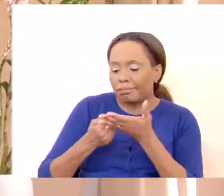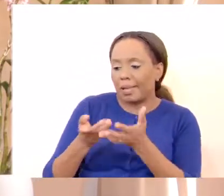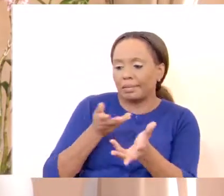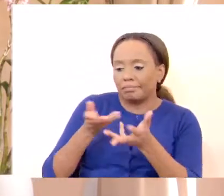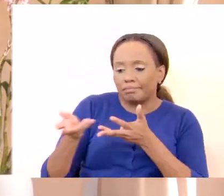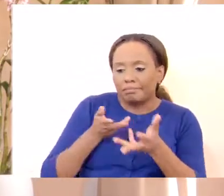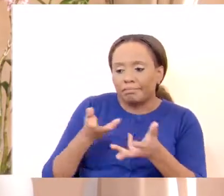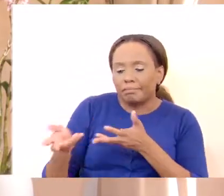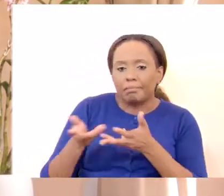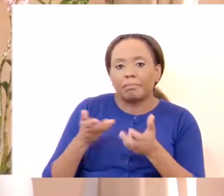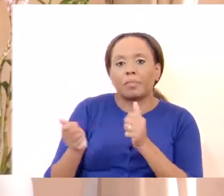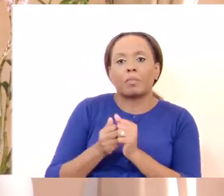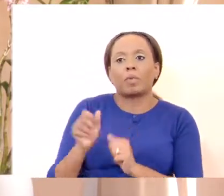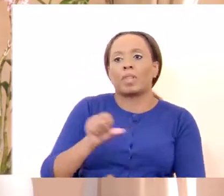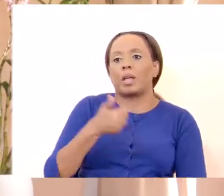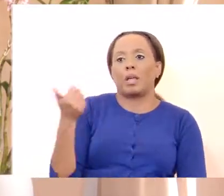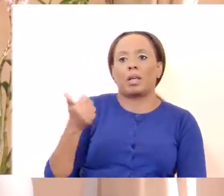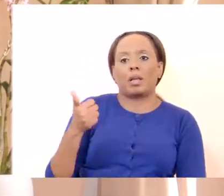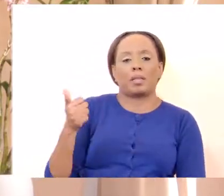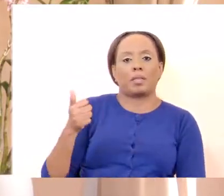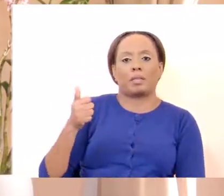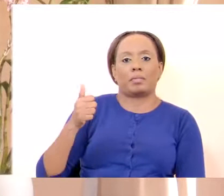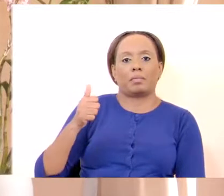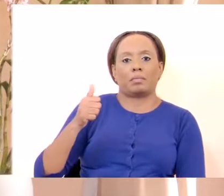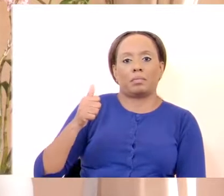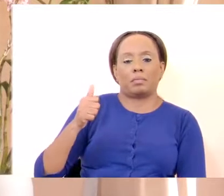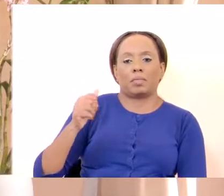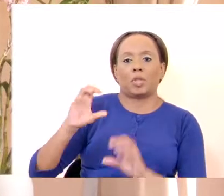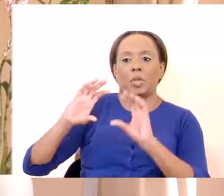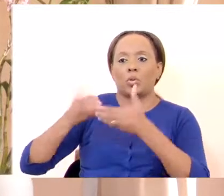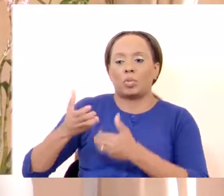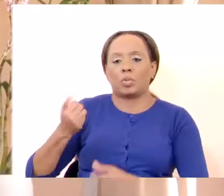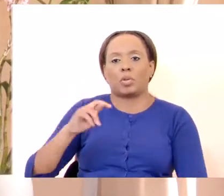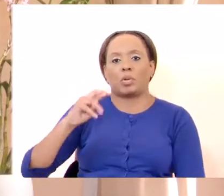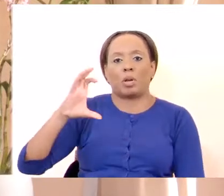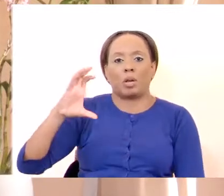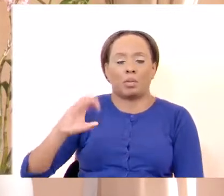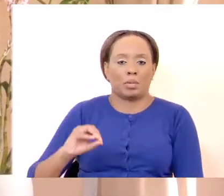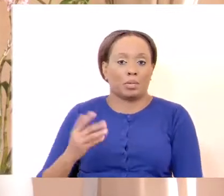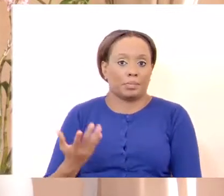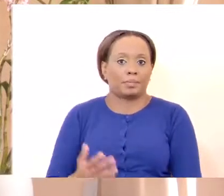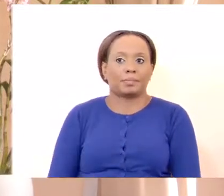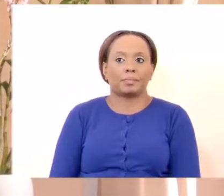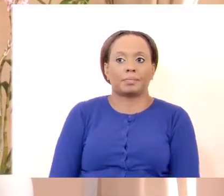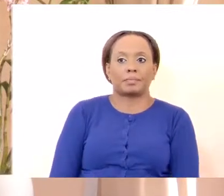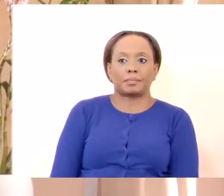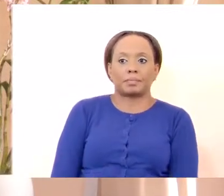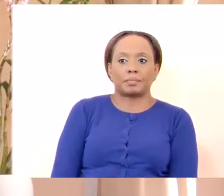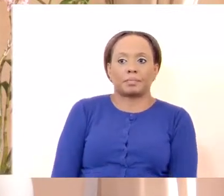deal with other entities, but I do not know where we are with those deliberations at this time.